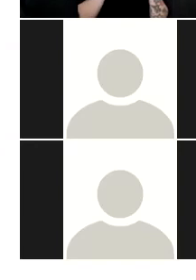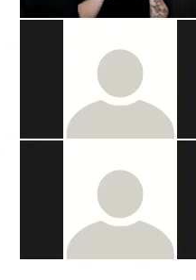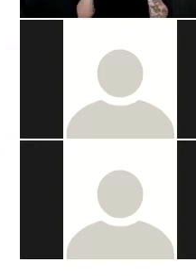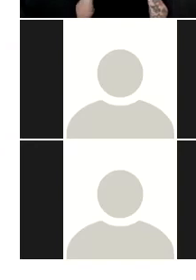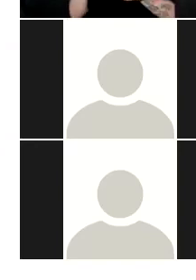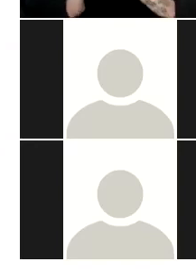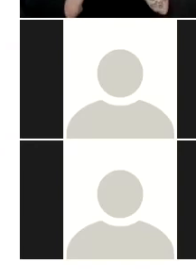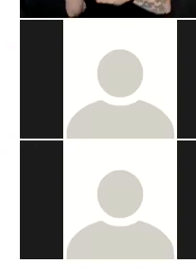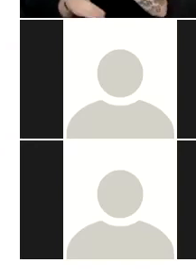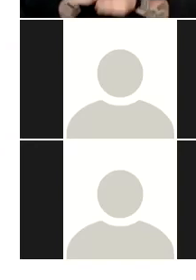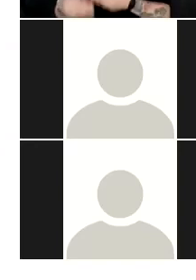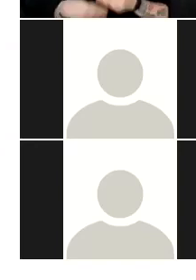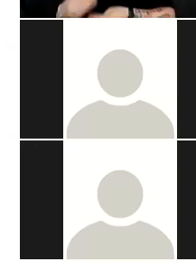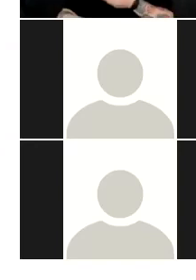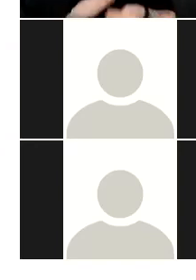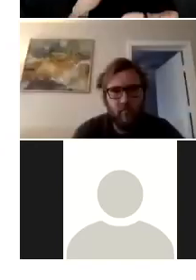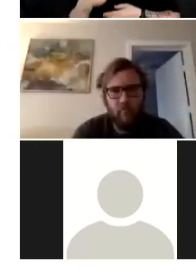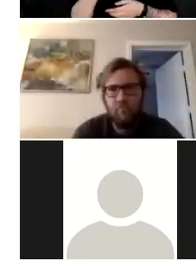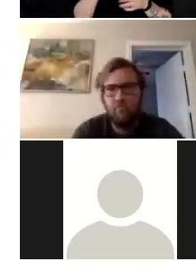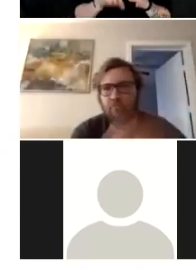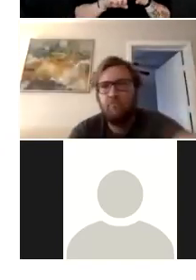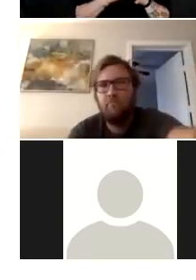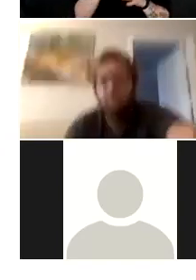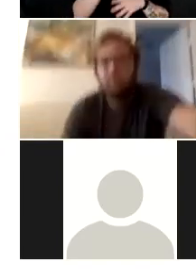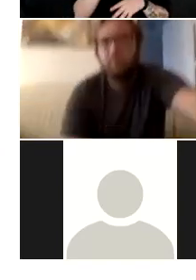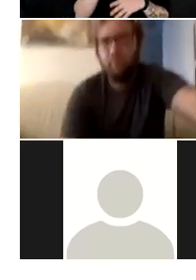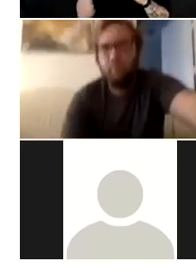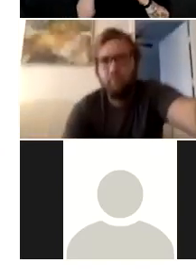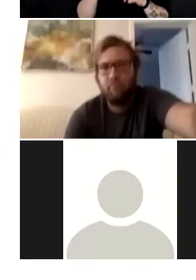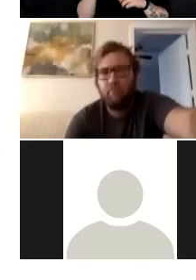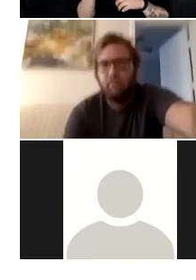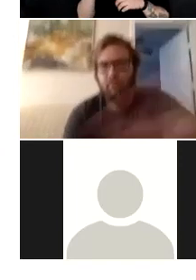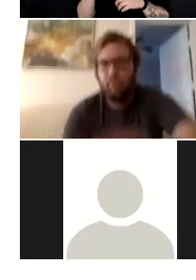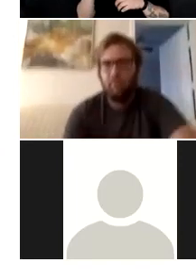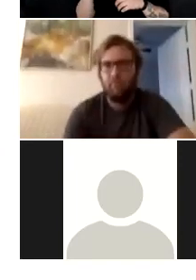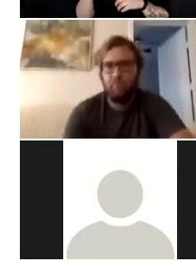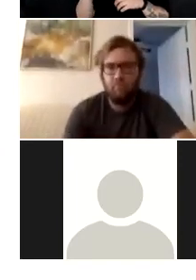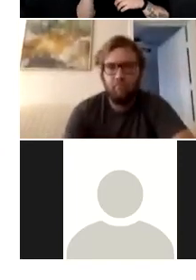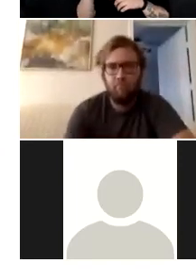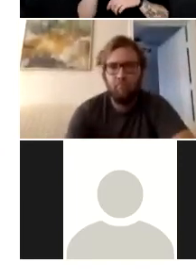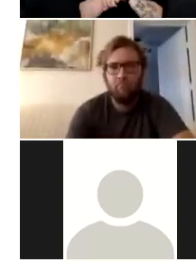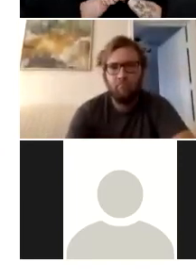momentum. I started talking about working energy, and I said that I would finish that today.